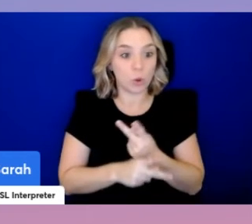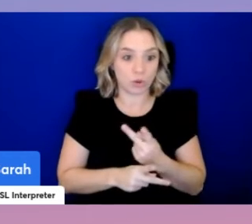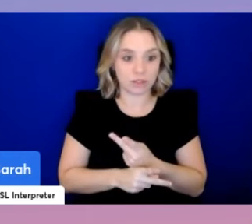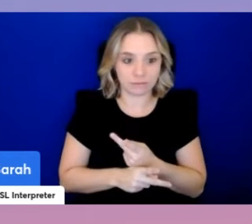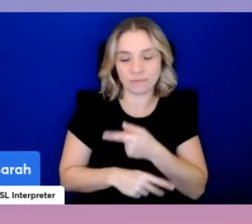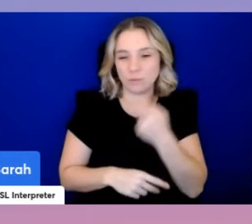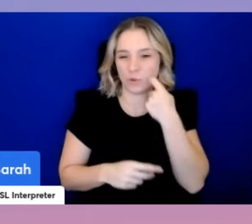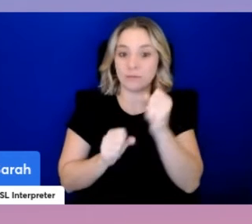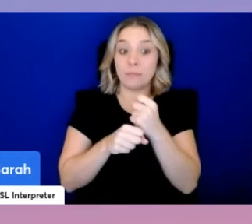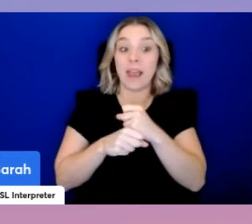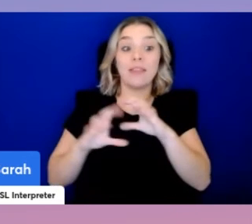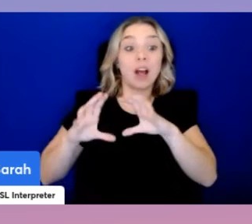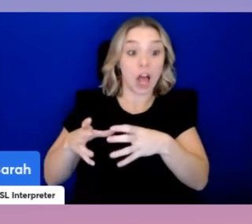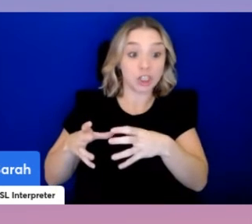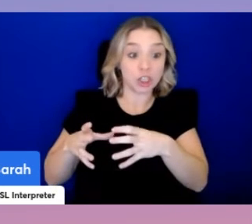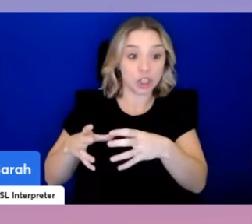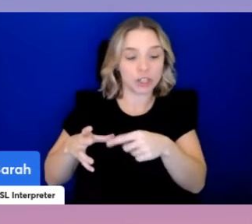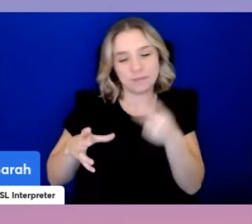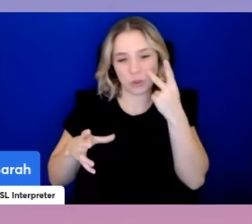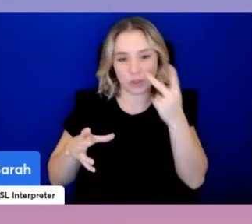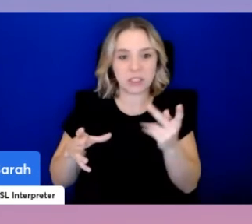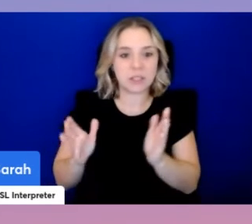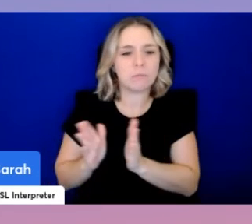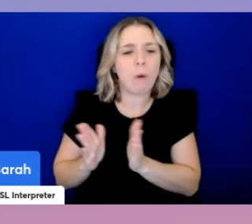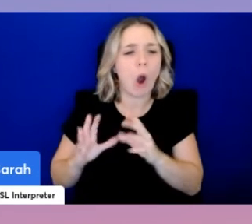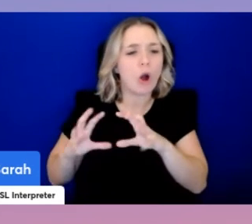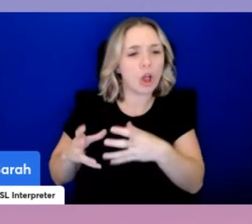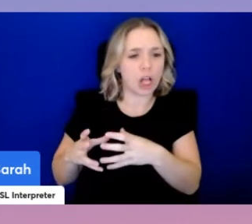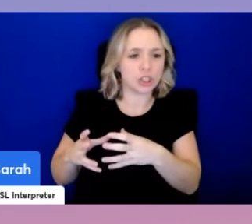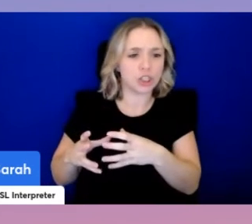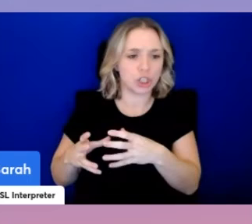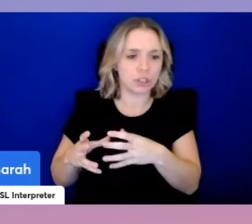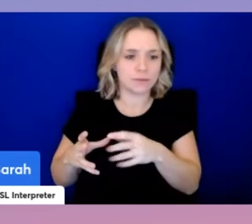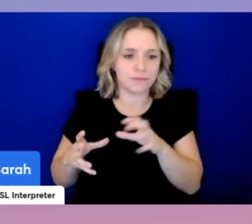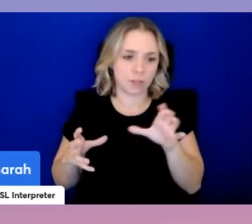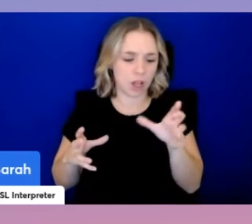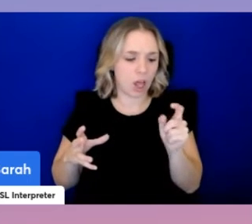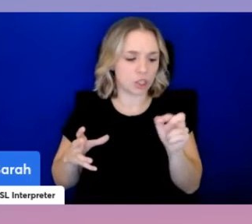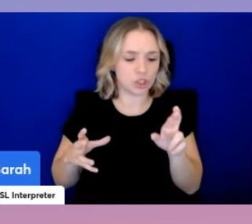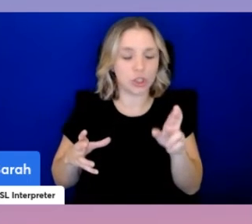you can see, this here is just a small cluster for testing.